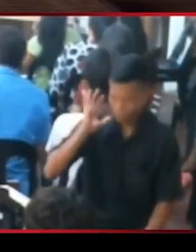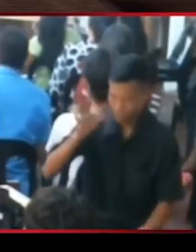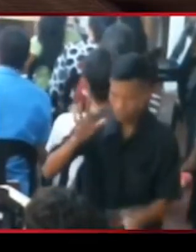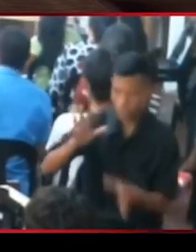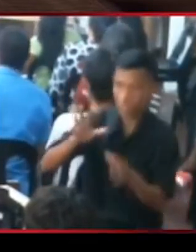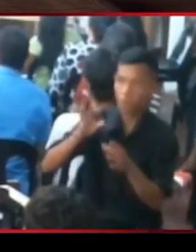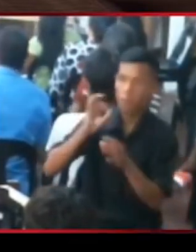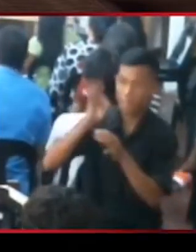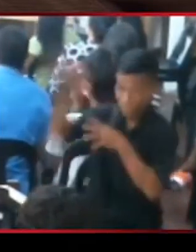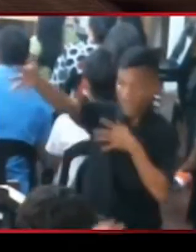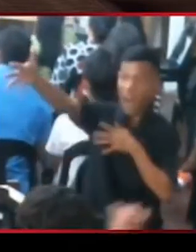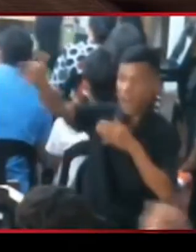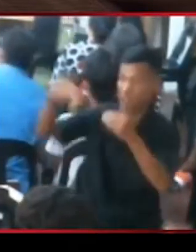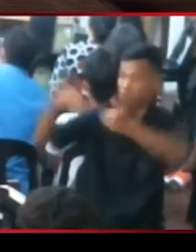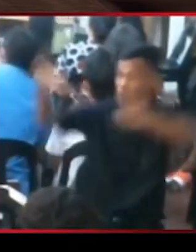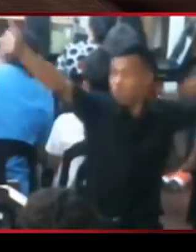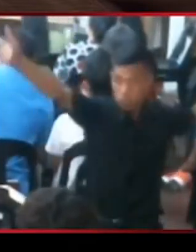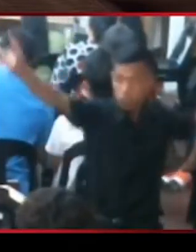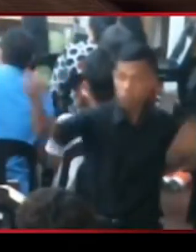And